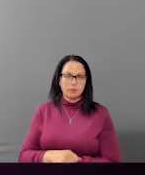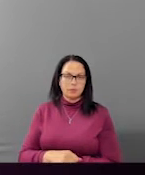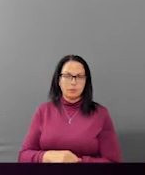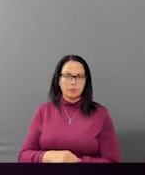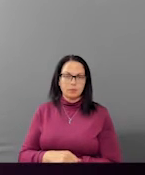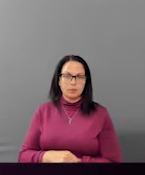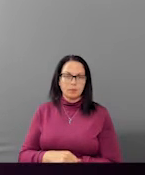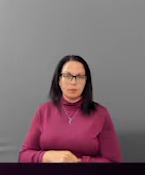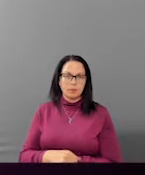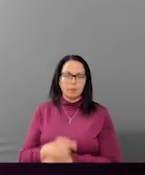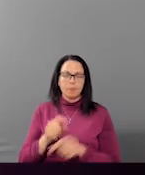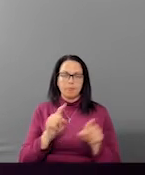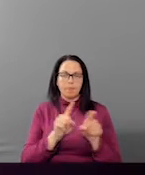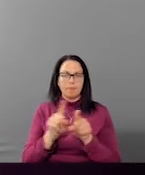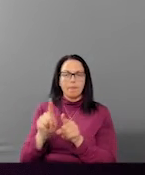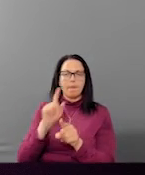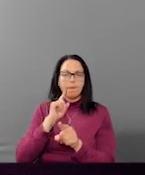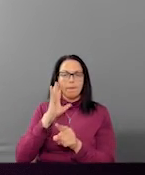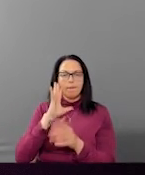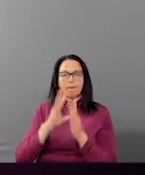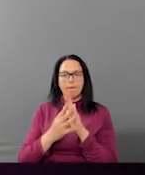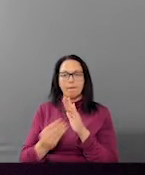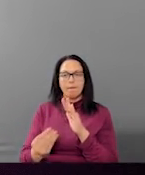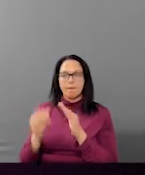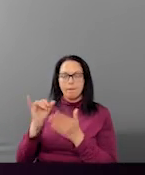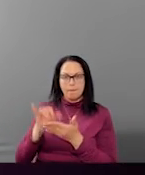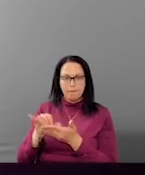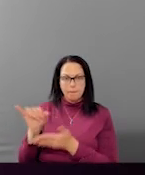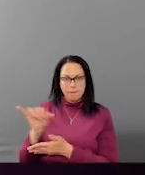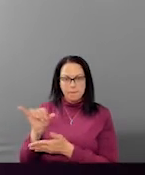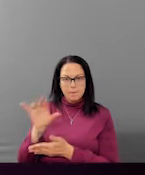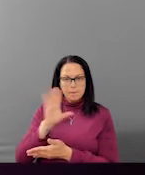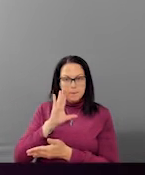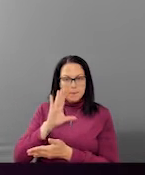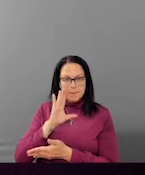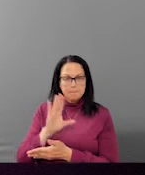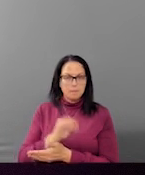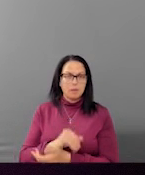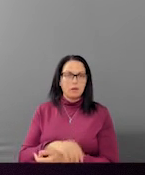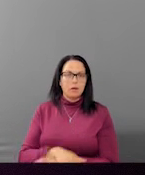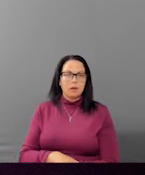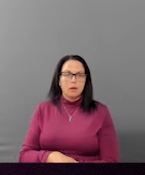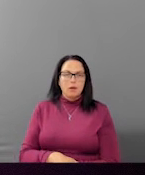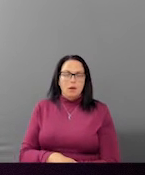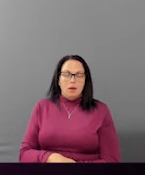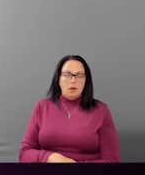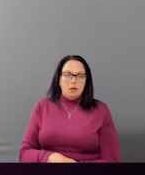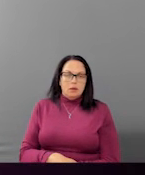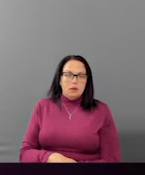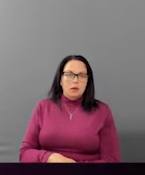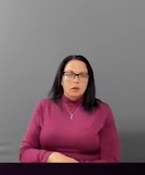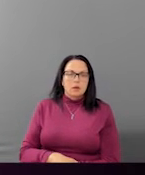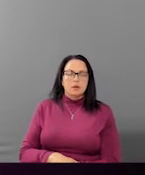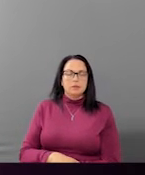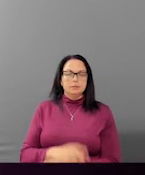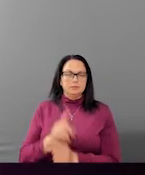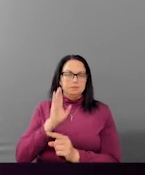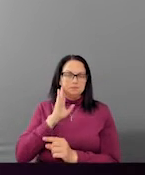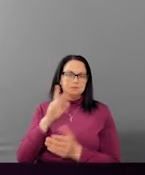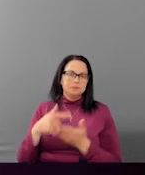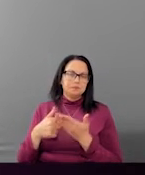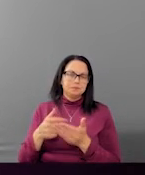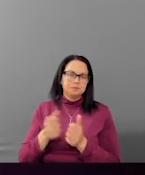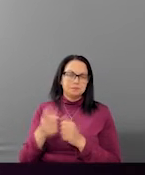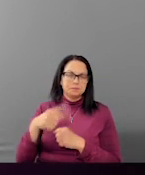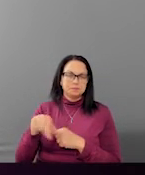also, I'm going to copy this because it's going to take way too long to write right here, but I'm going to talk through it with everybody. Also,